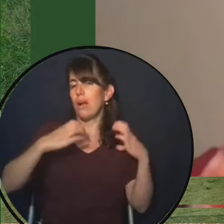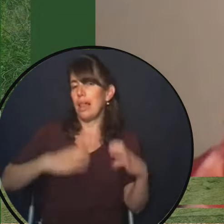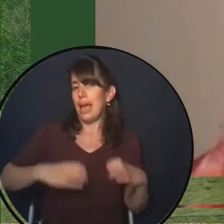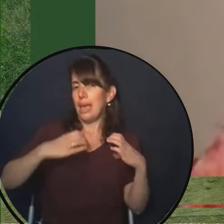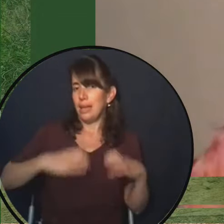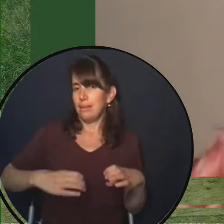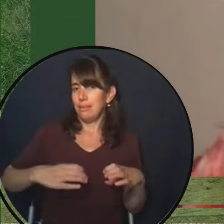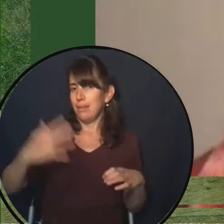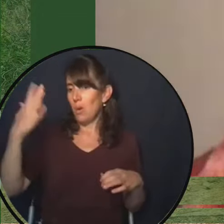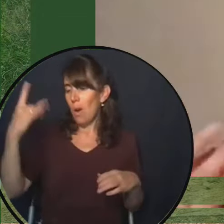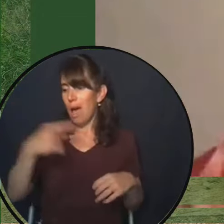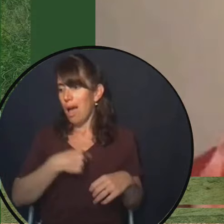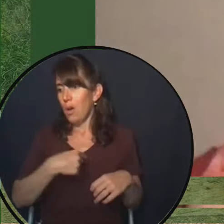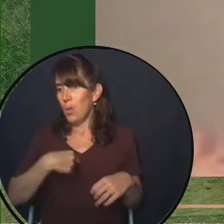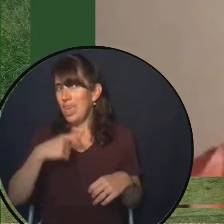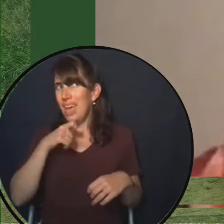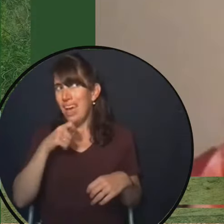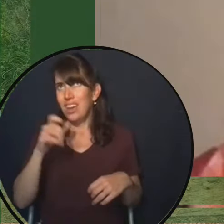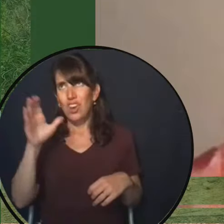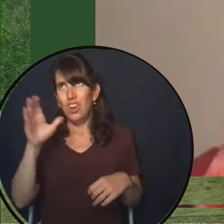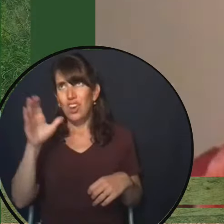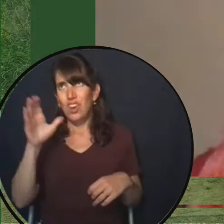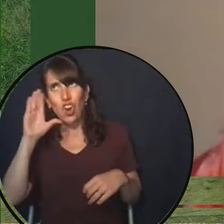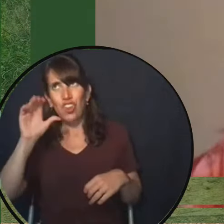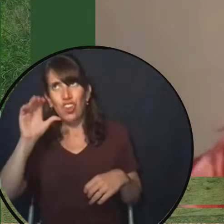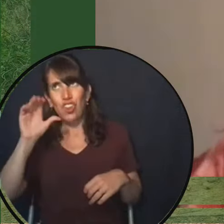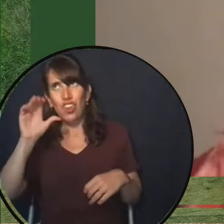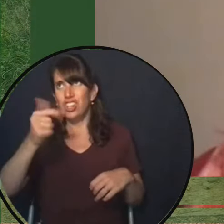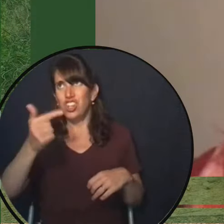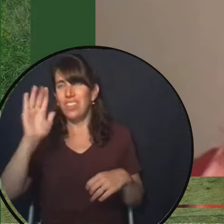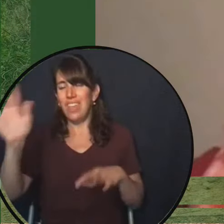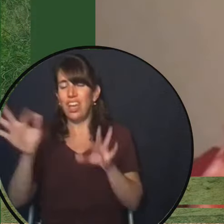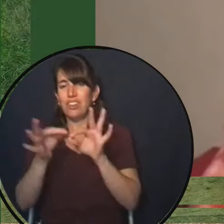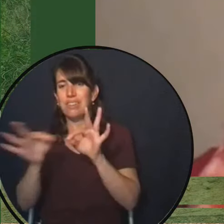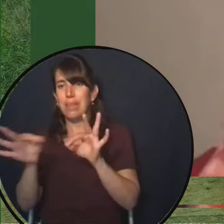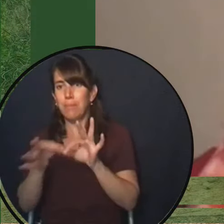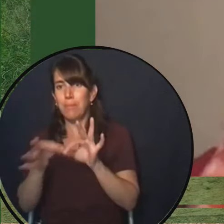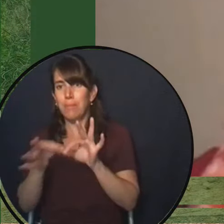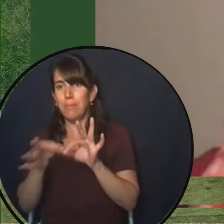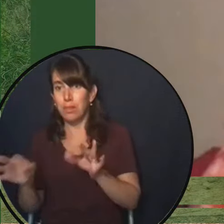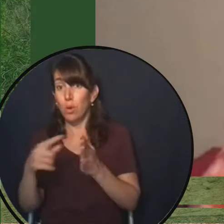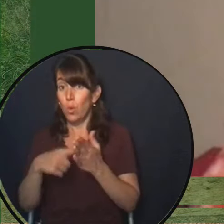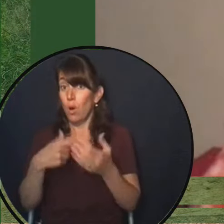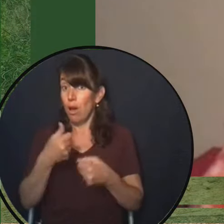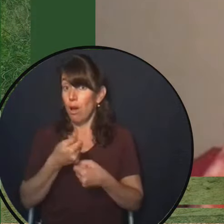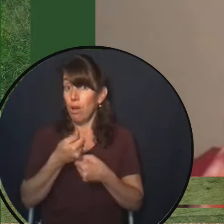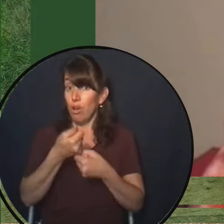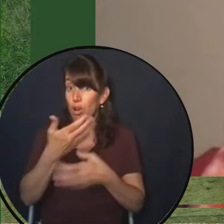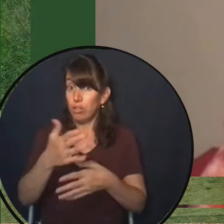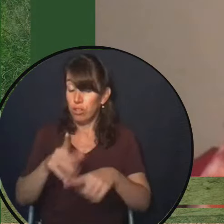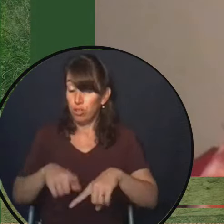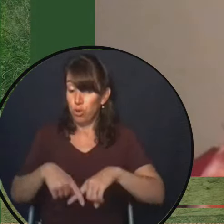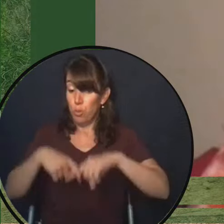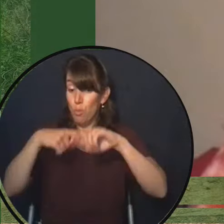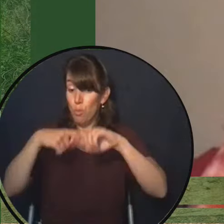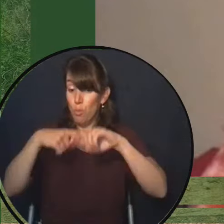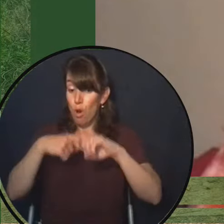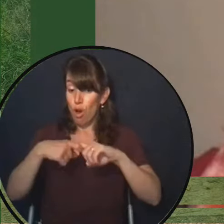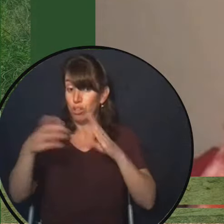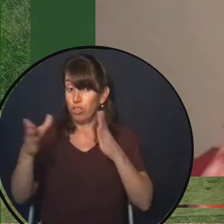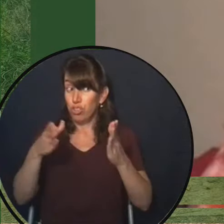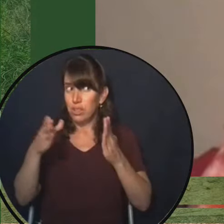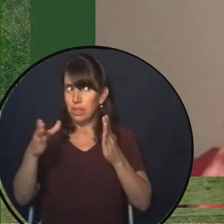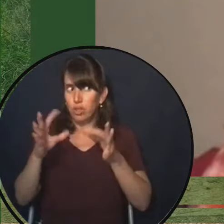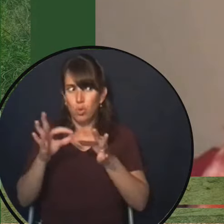statements, because this was not what led to us pausing our services was literally a news interview that the AG did that we just happened